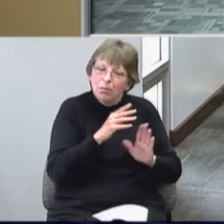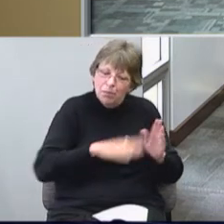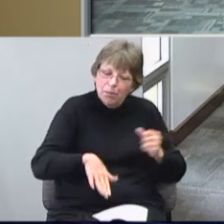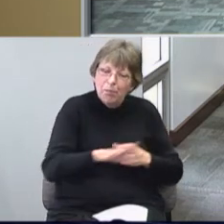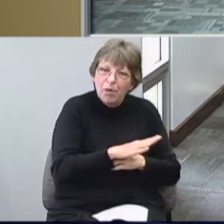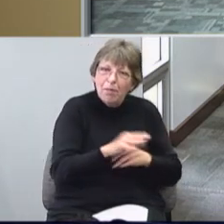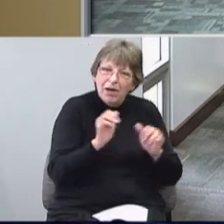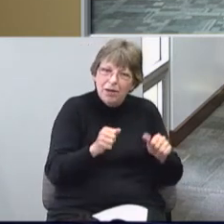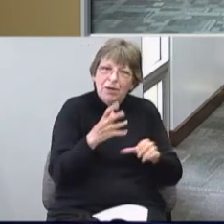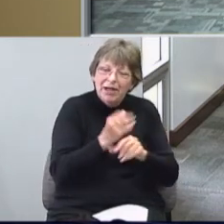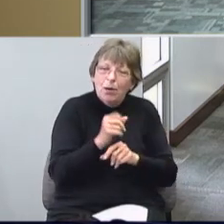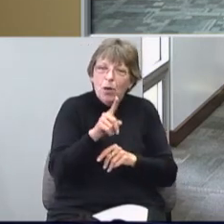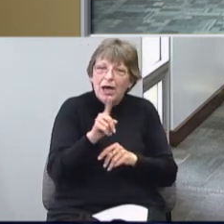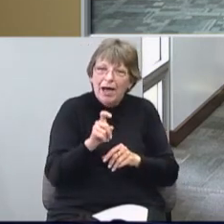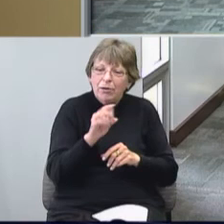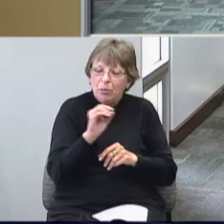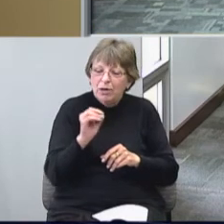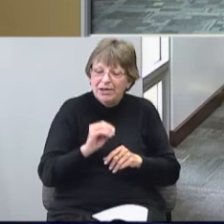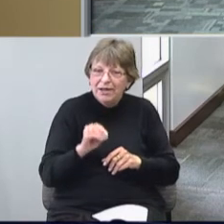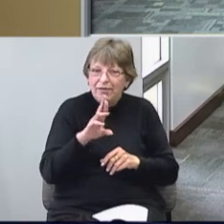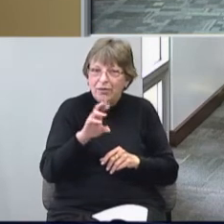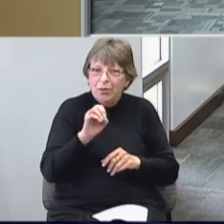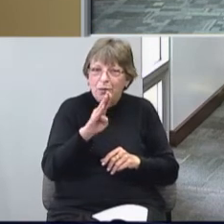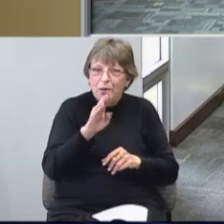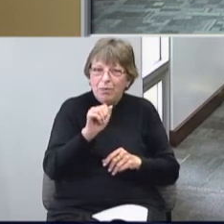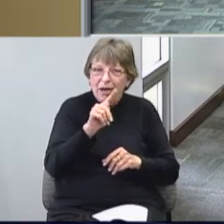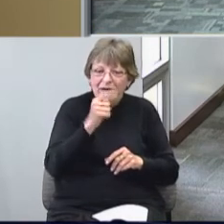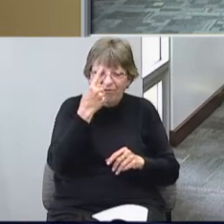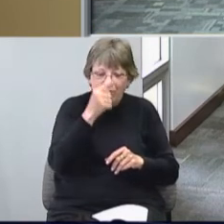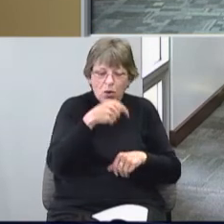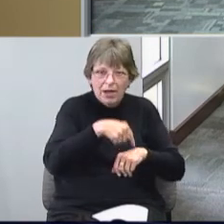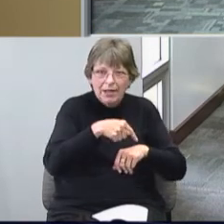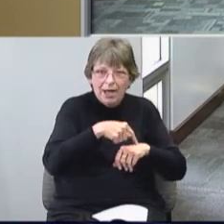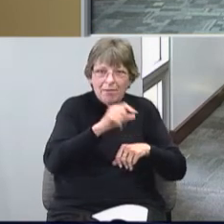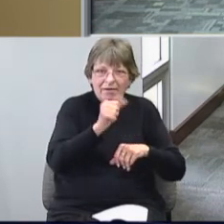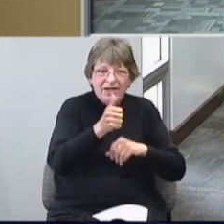receive 100% of that rebate back for a period of 10 years.